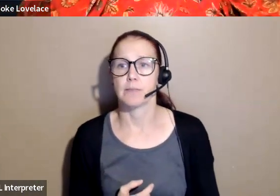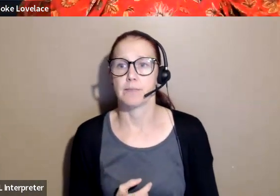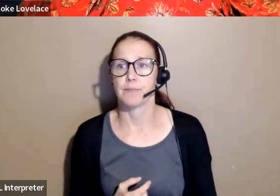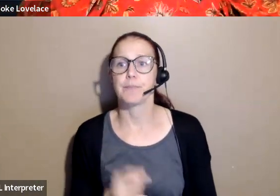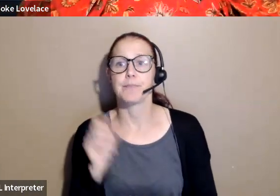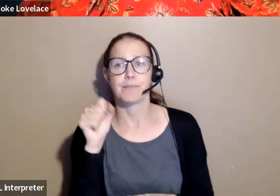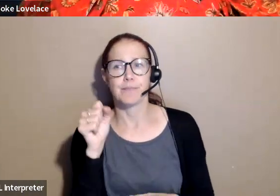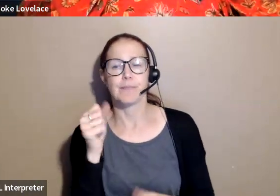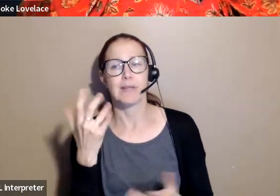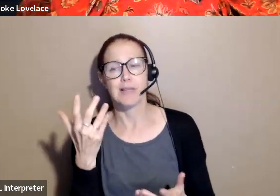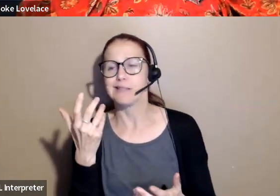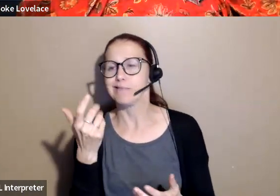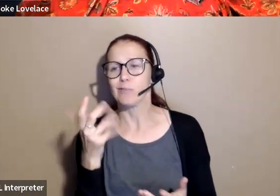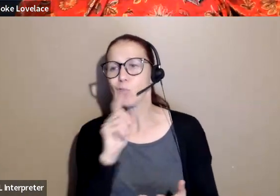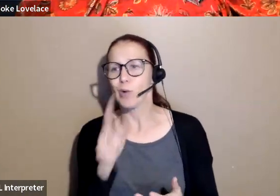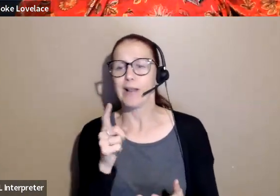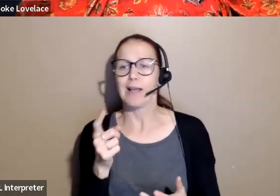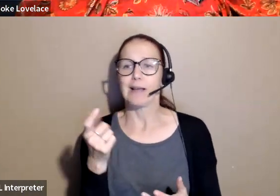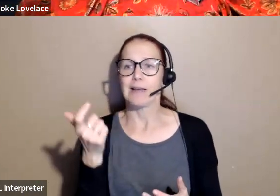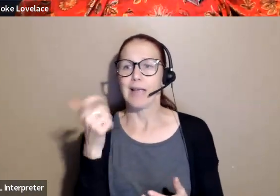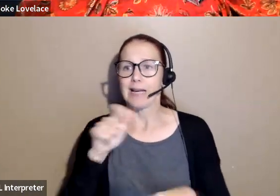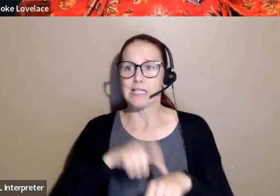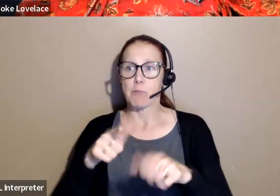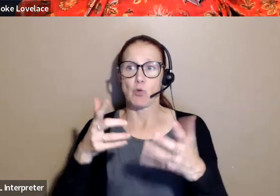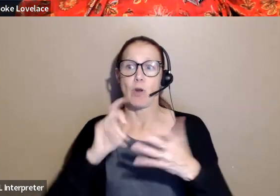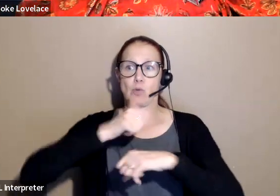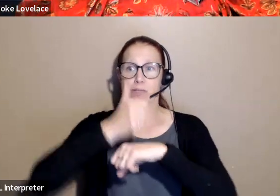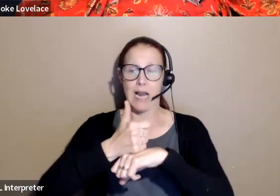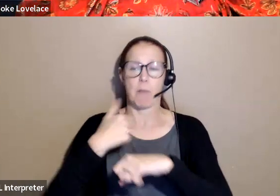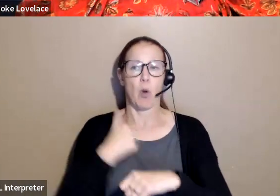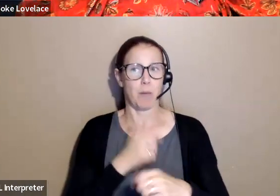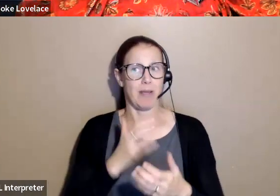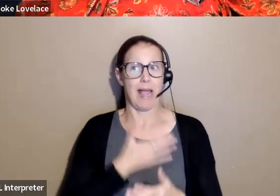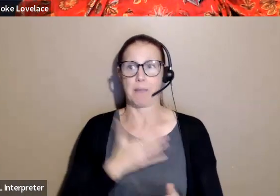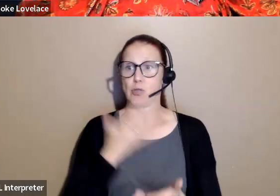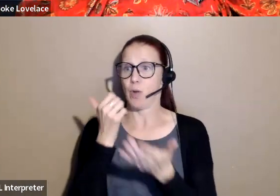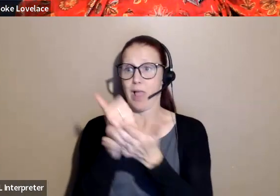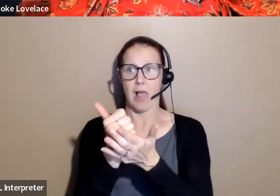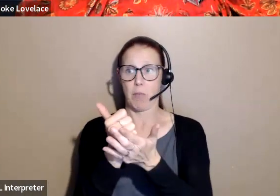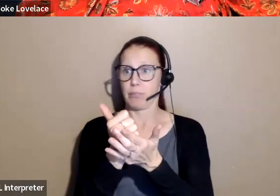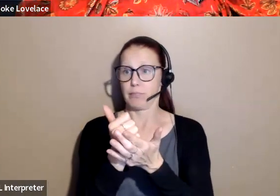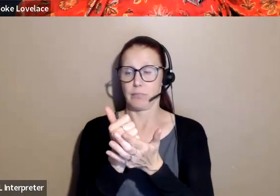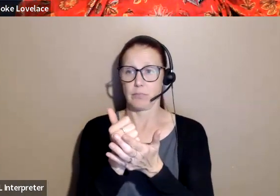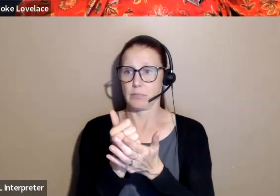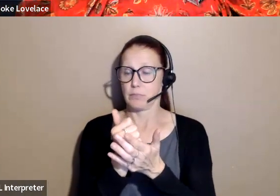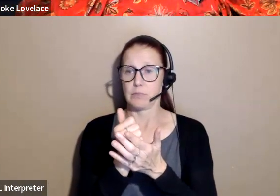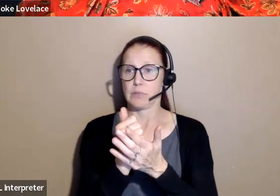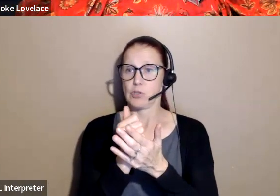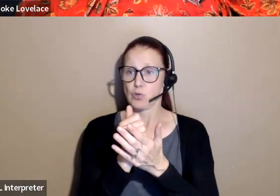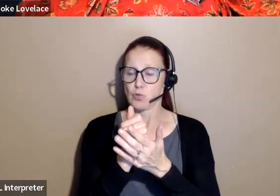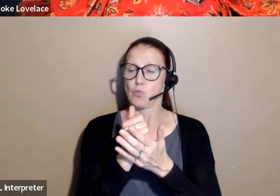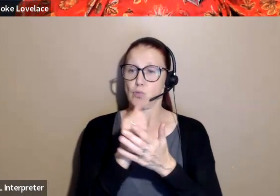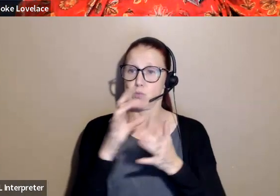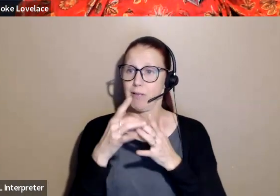They're kind of whenever you would like to set them up, and we'd be glad to help you work on that and facilitate